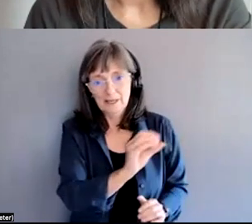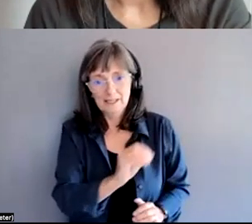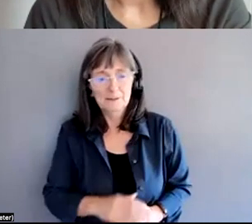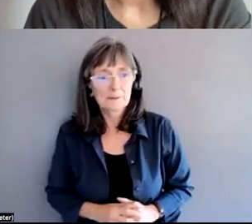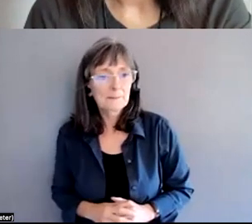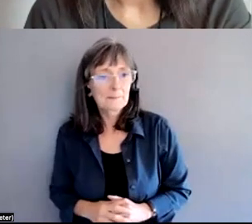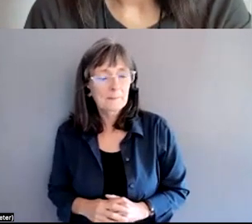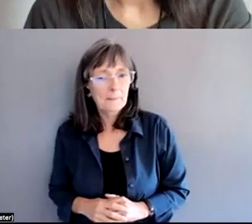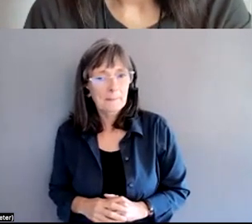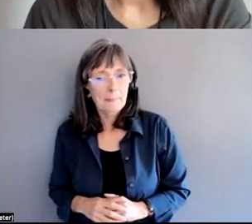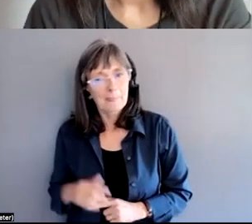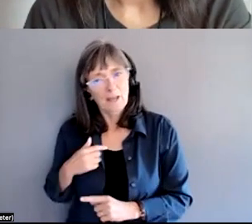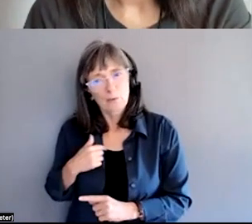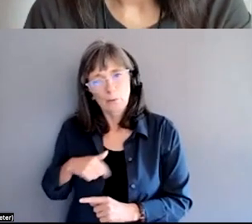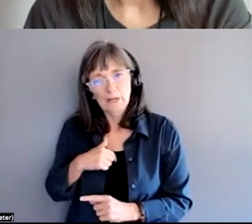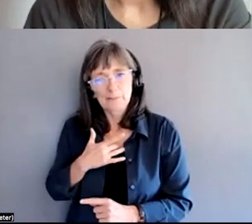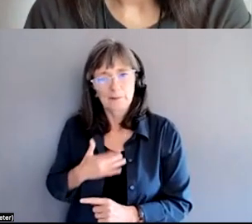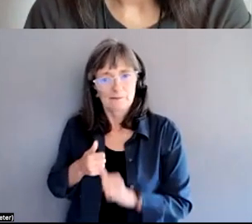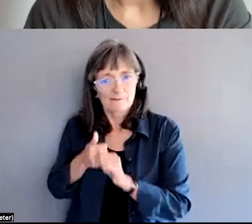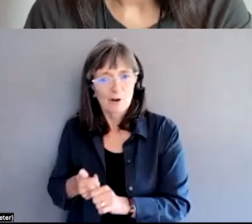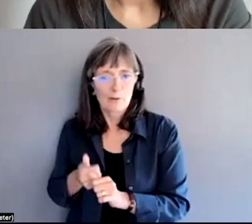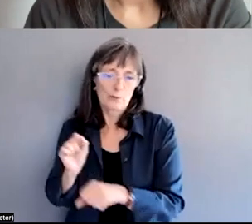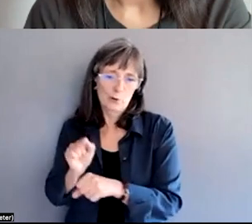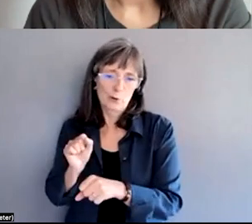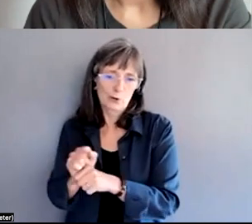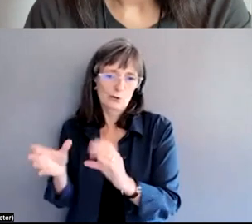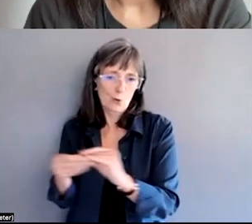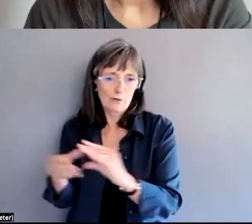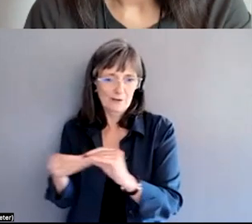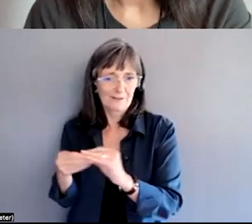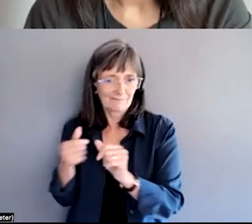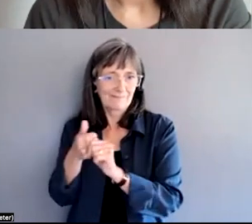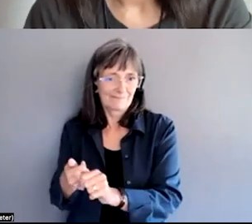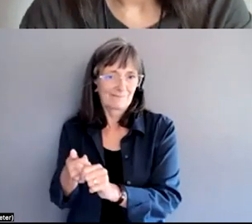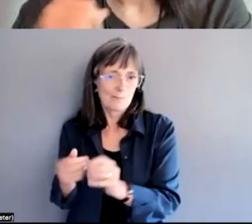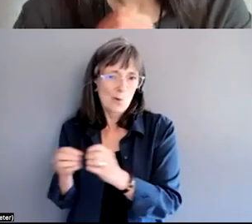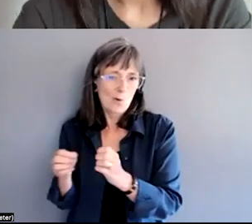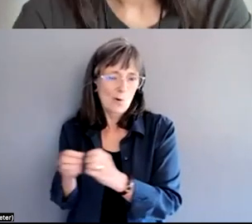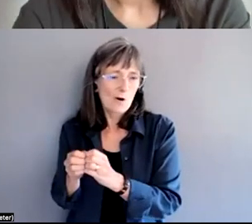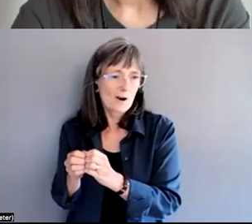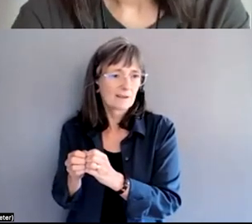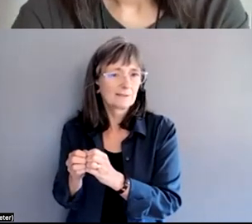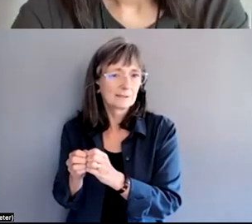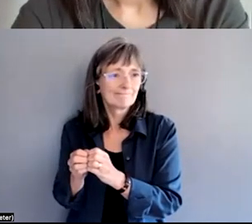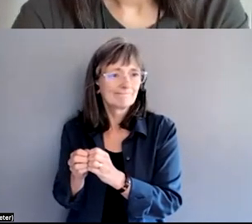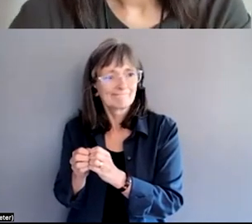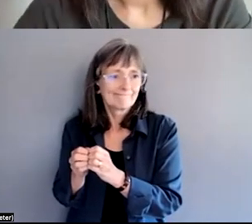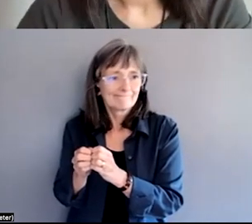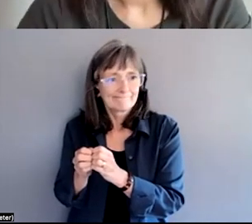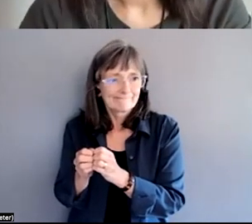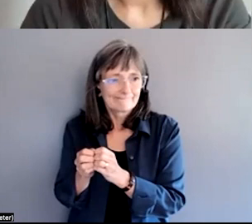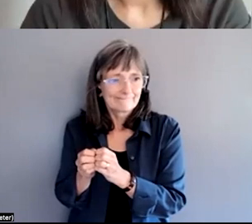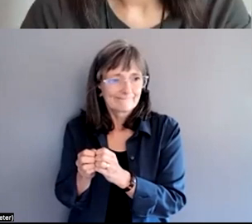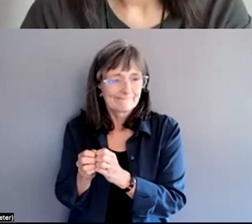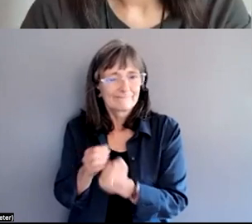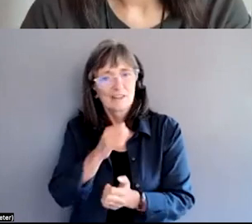on staying true to the work and less on that sort of